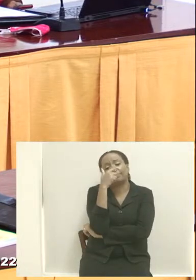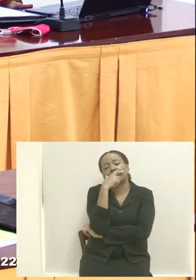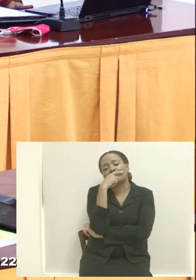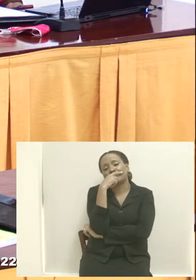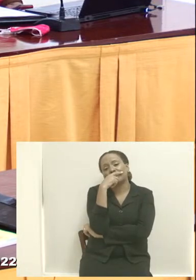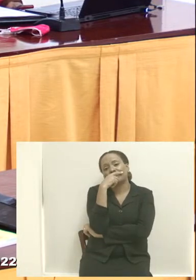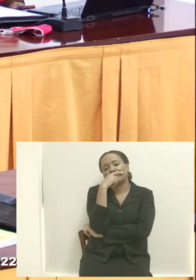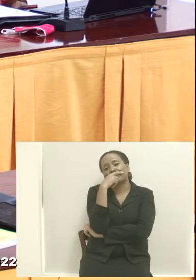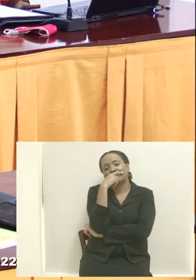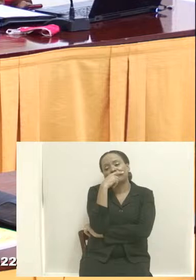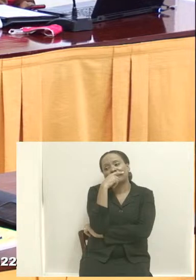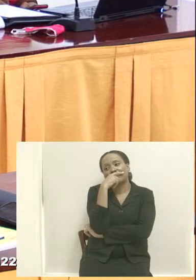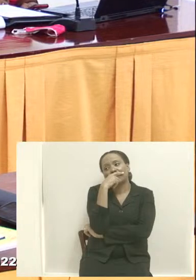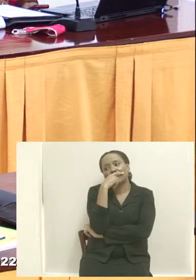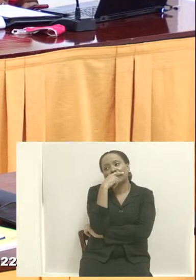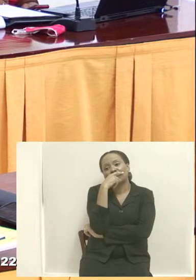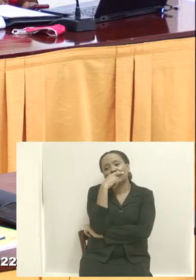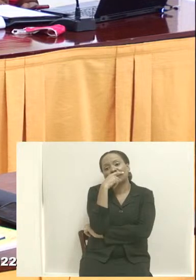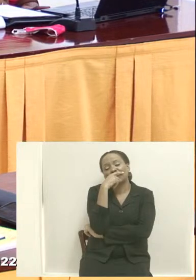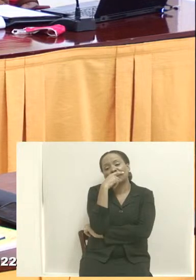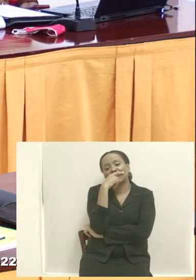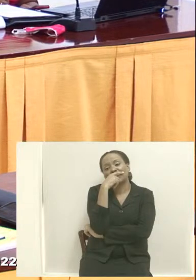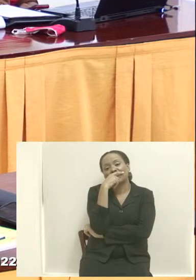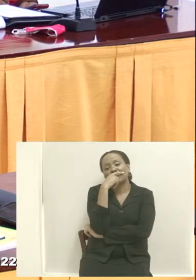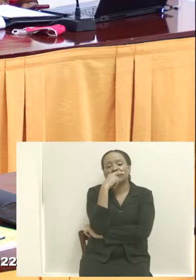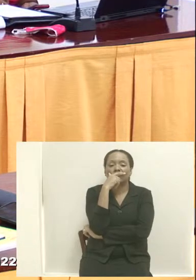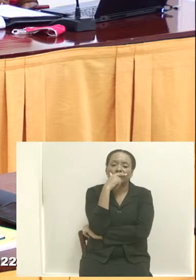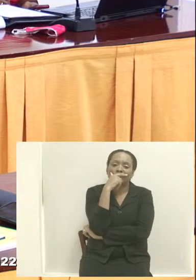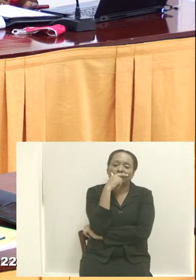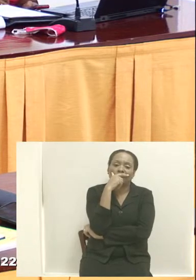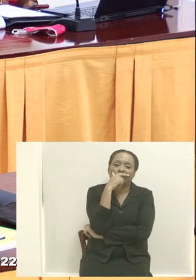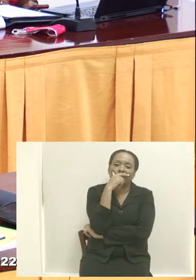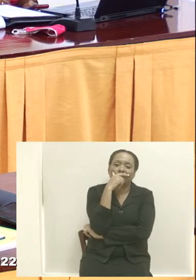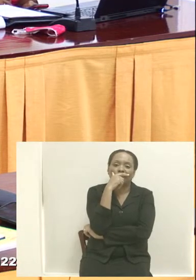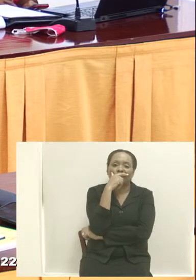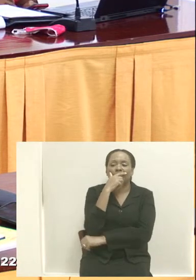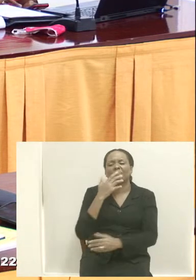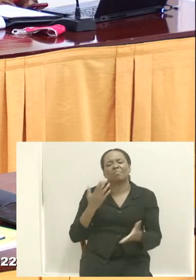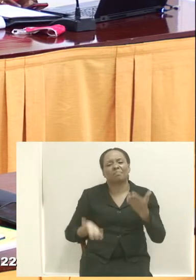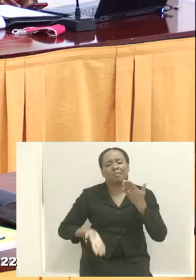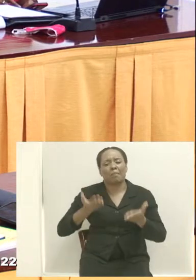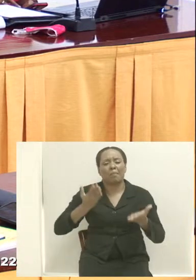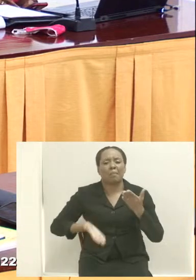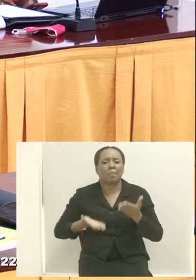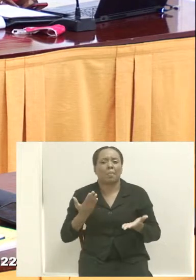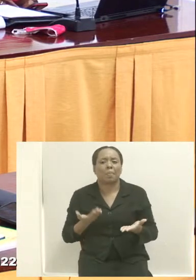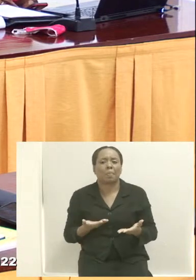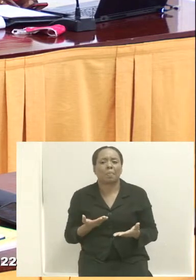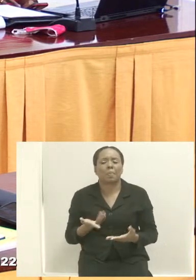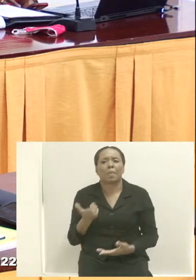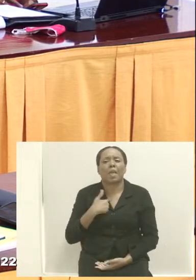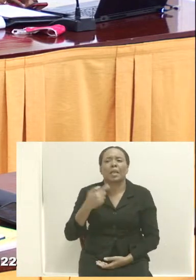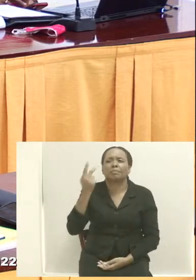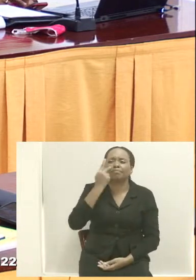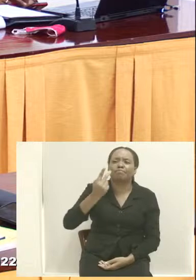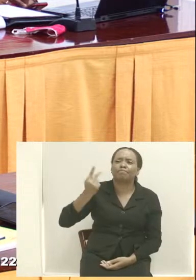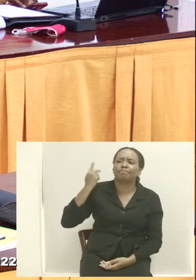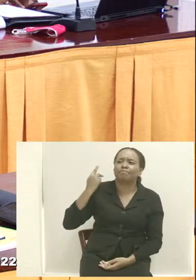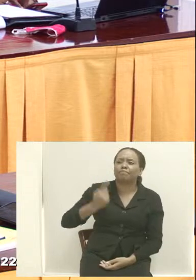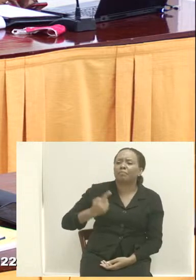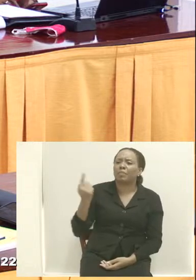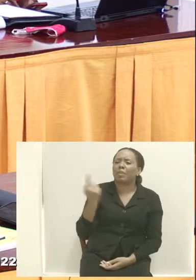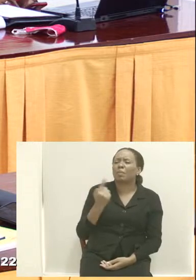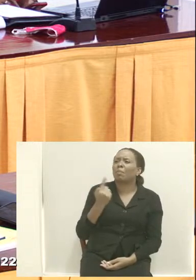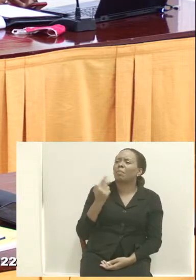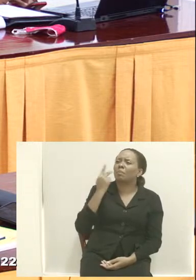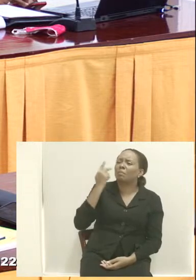it perhaps asks me to reflect on something that we have not spoken to in this debate